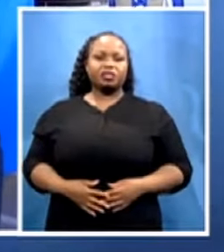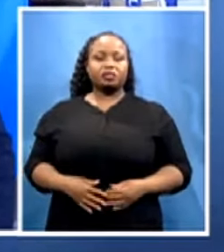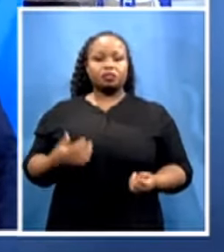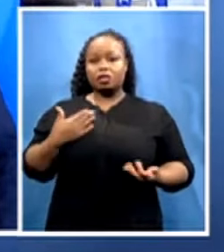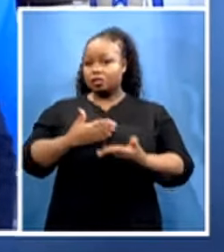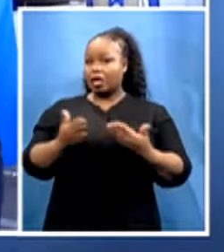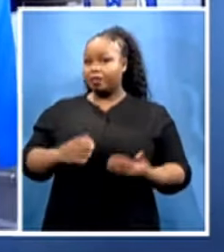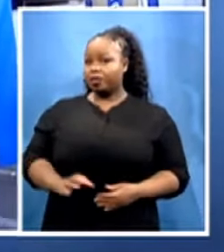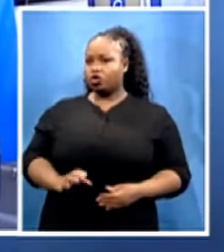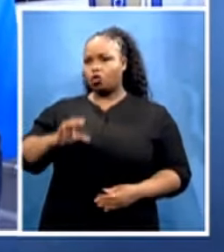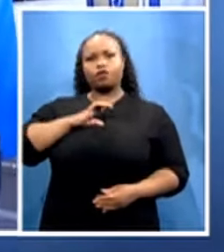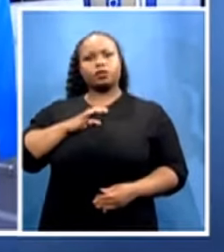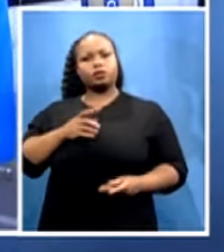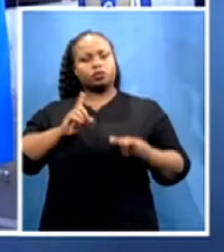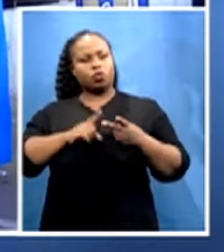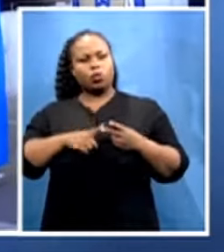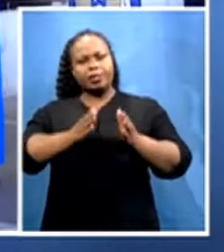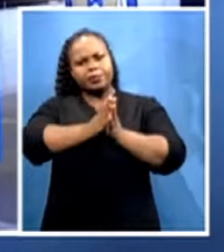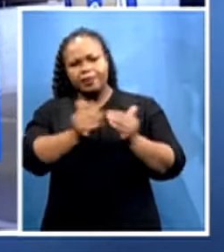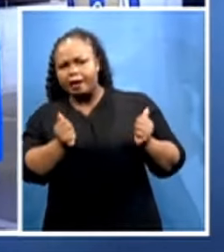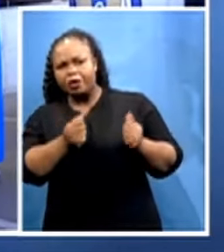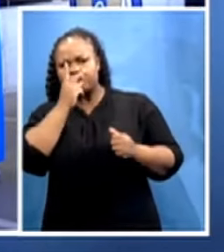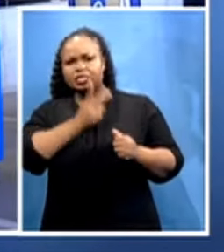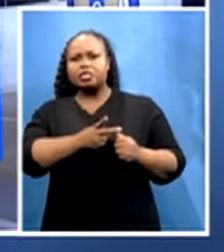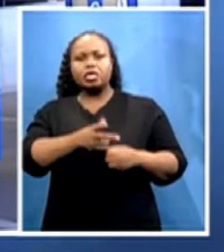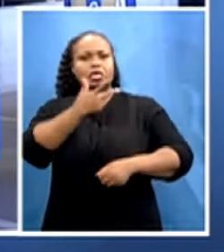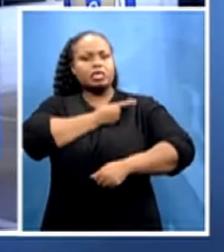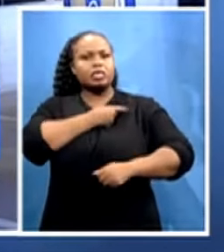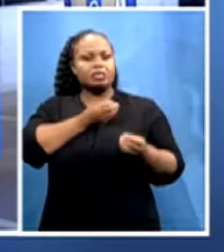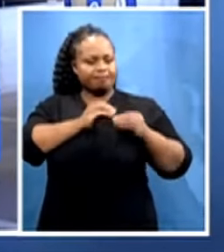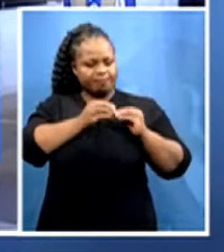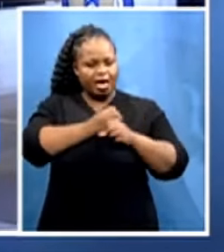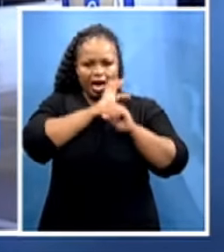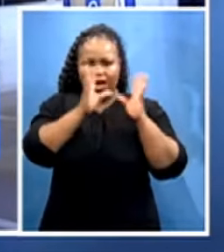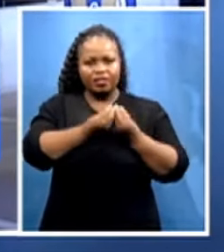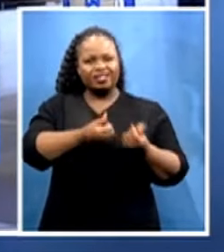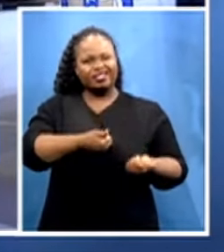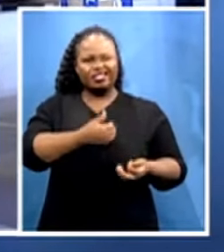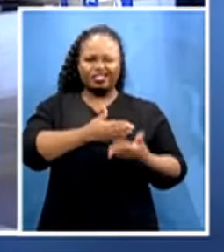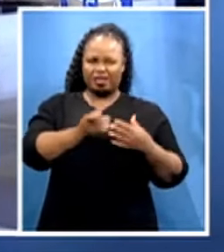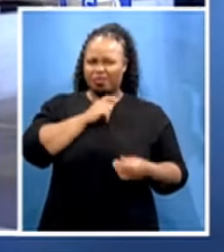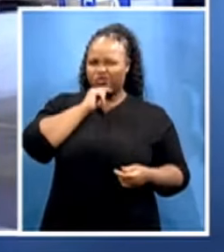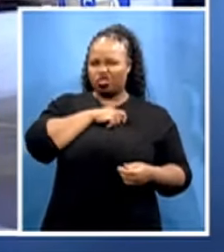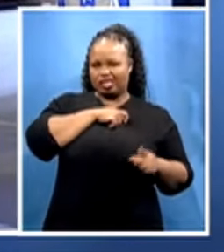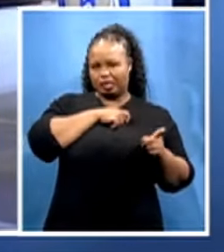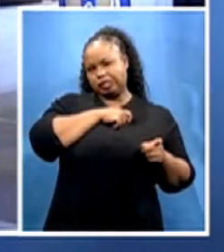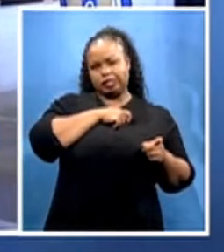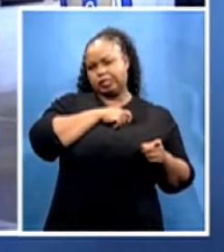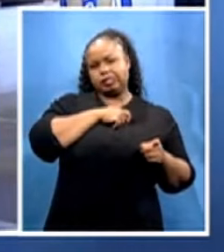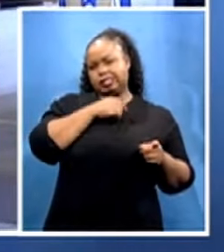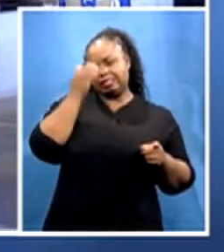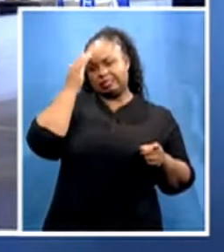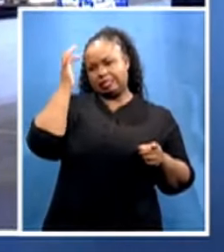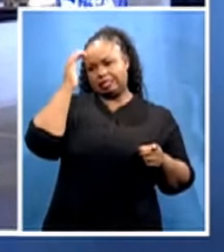rate at which this vaccine was developed kind of creates certain issues in people's minds, but scientists have